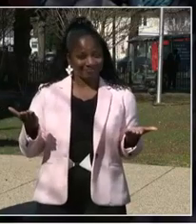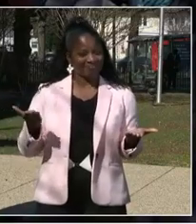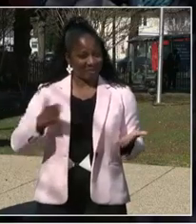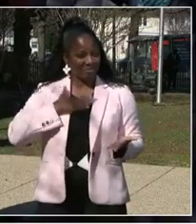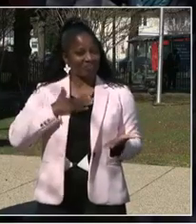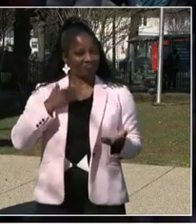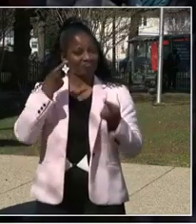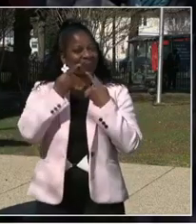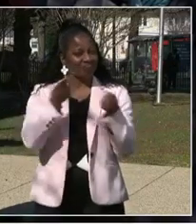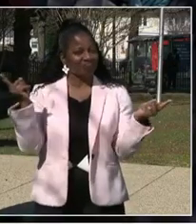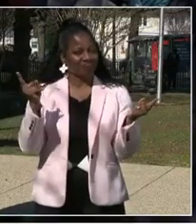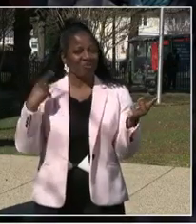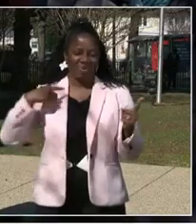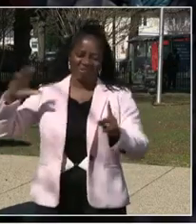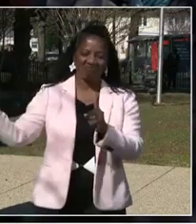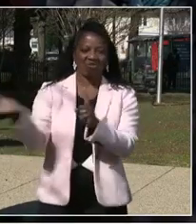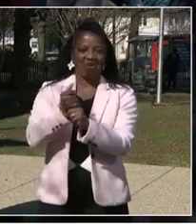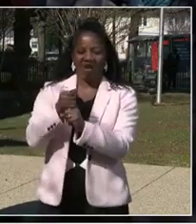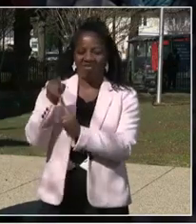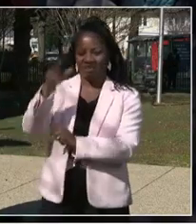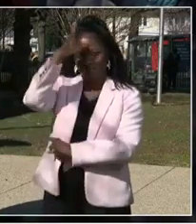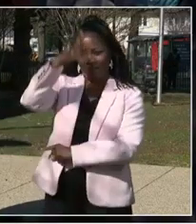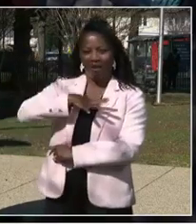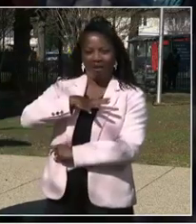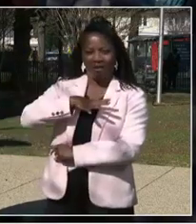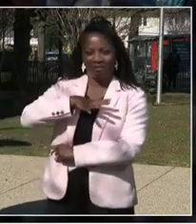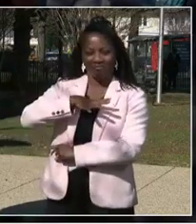man. At